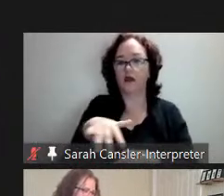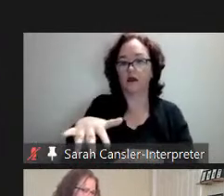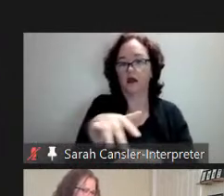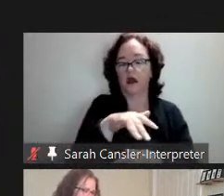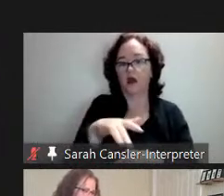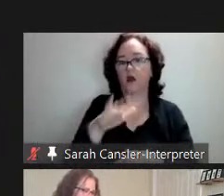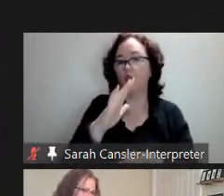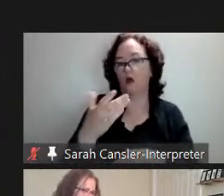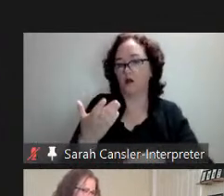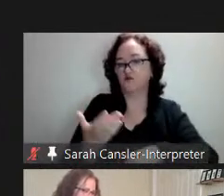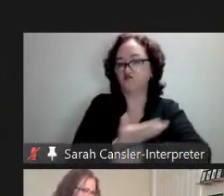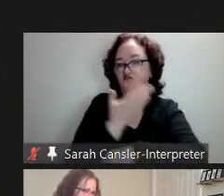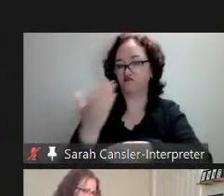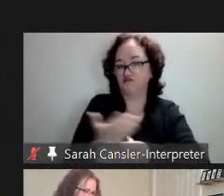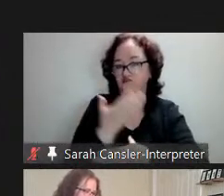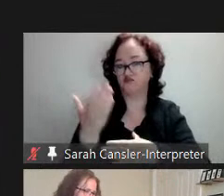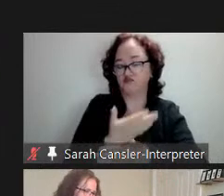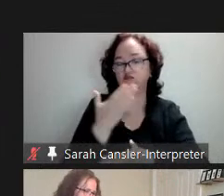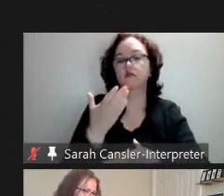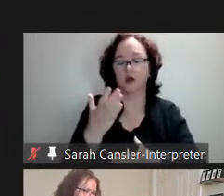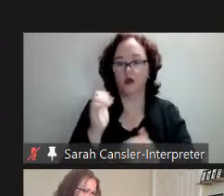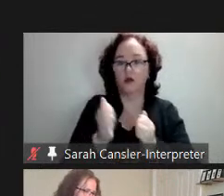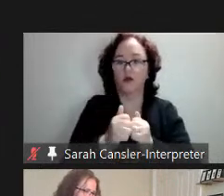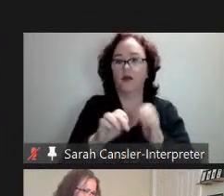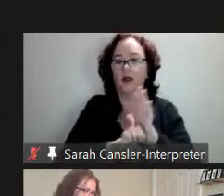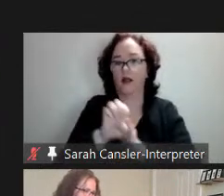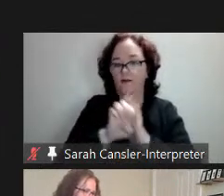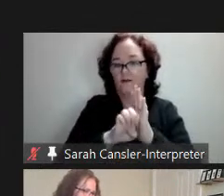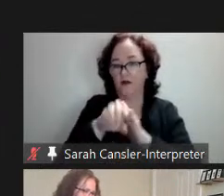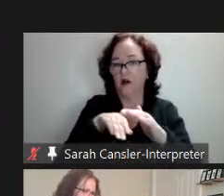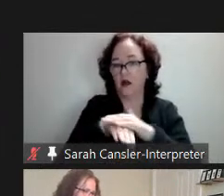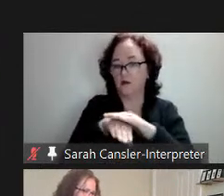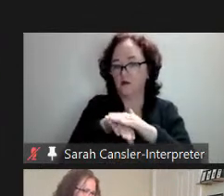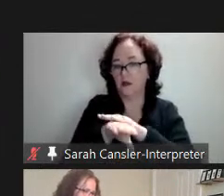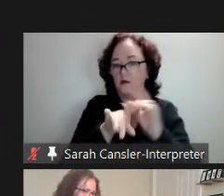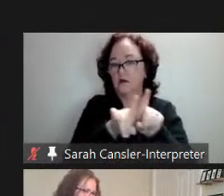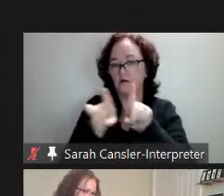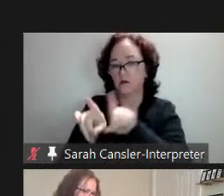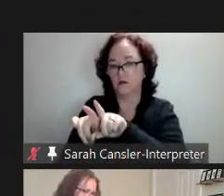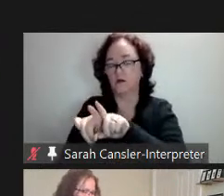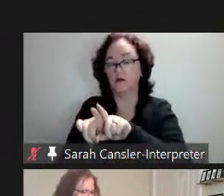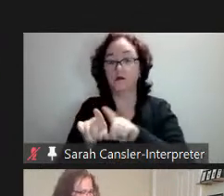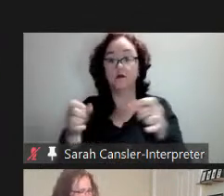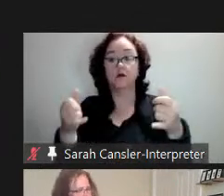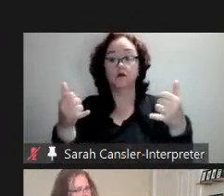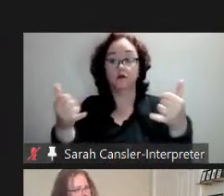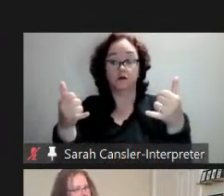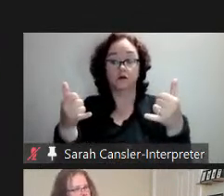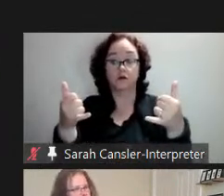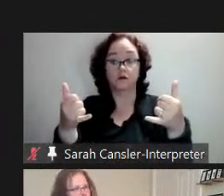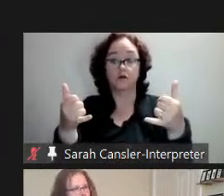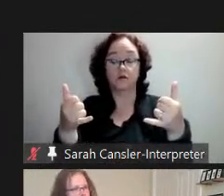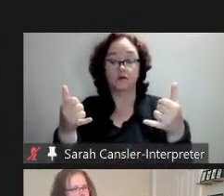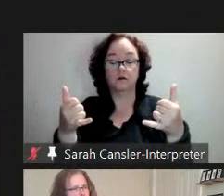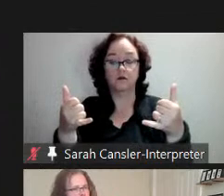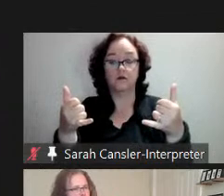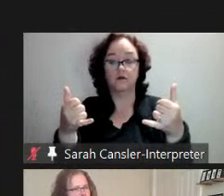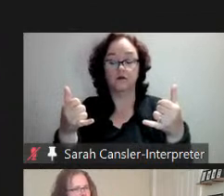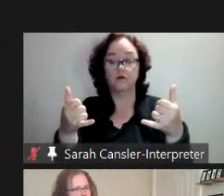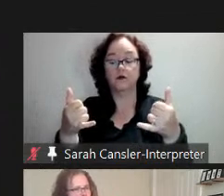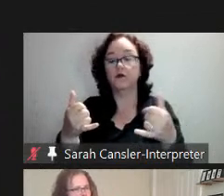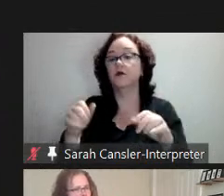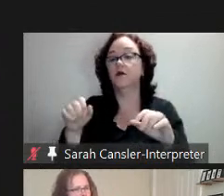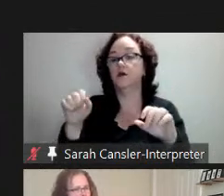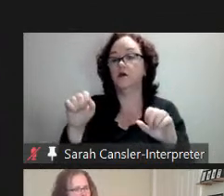have step-free elevator access as well. Right now, you are able to make a free Ventra fare